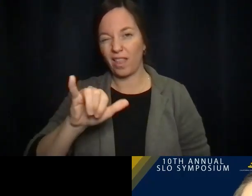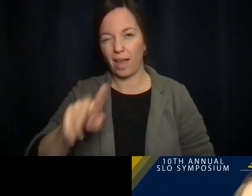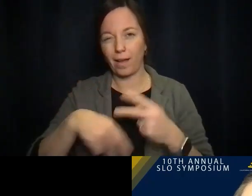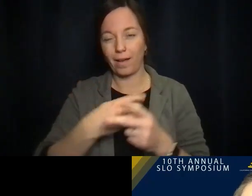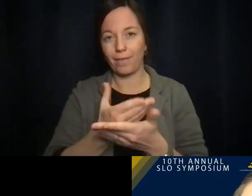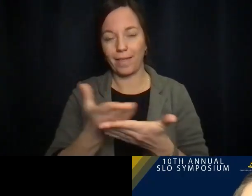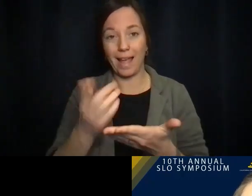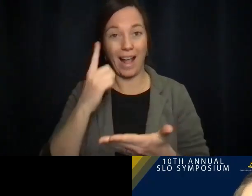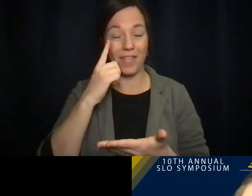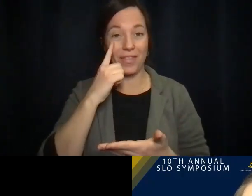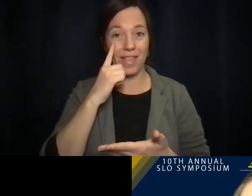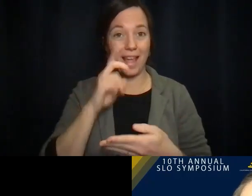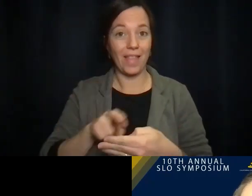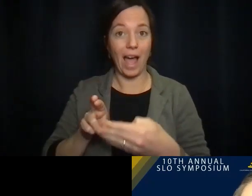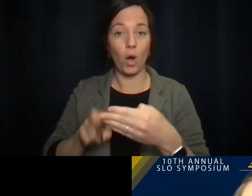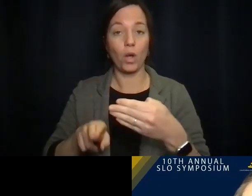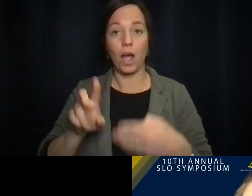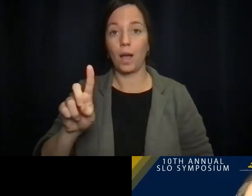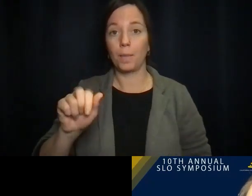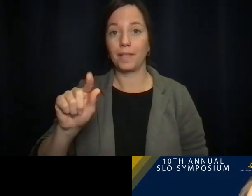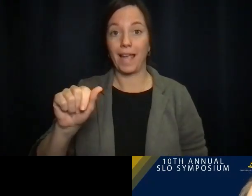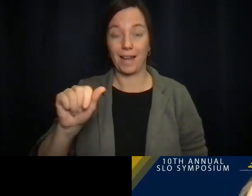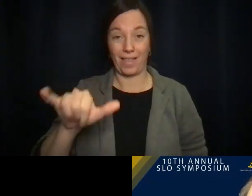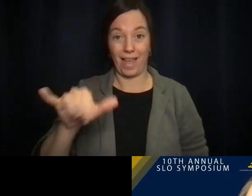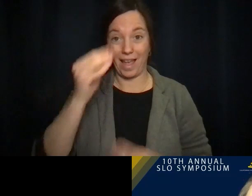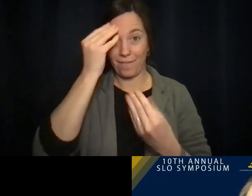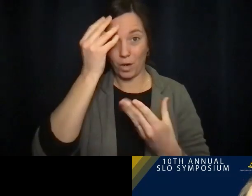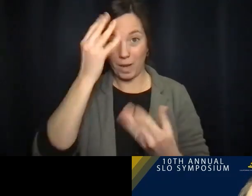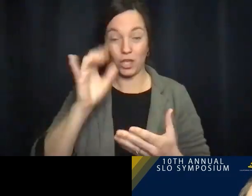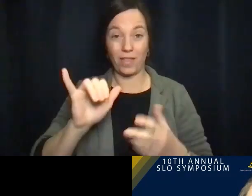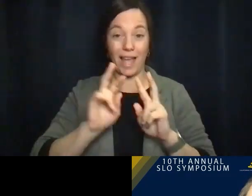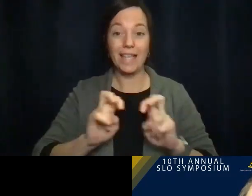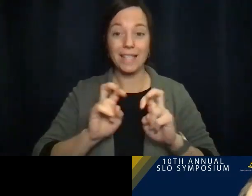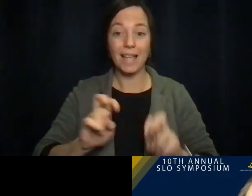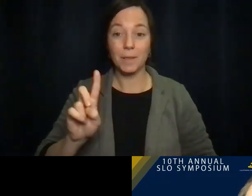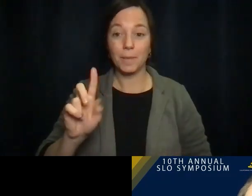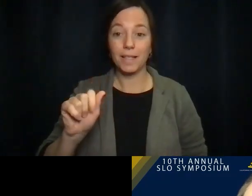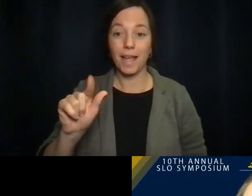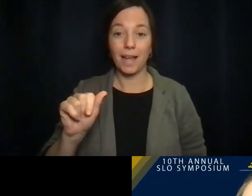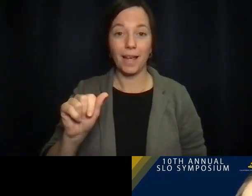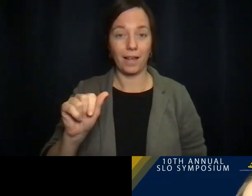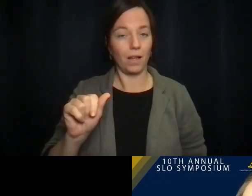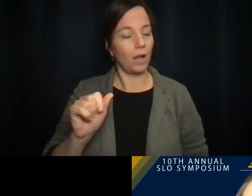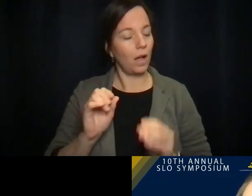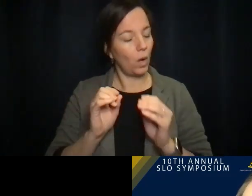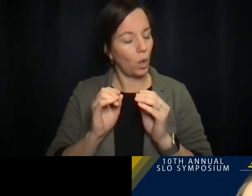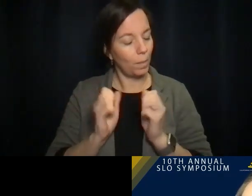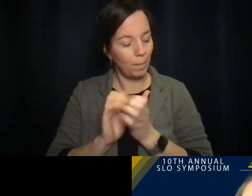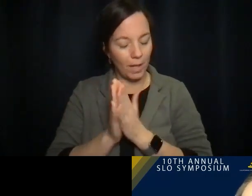those outcomes data, the outcomes information, the assessment data, and more critical